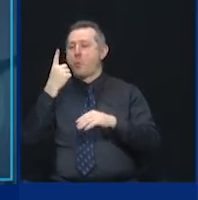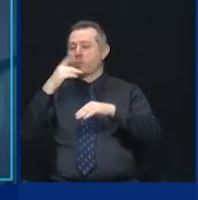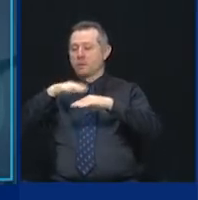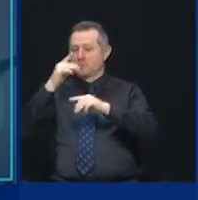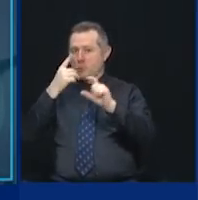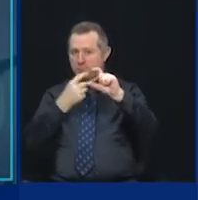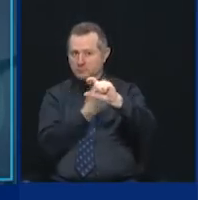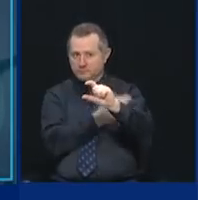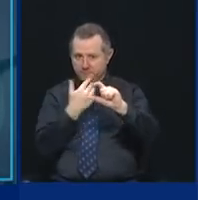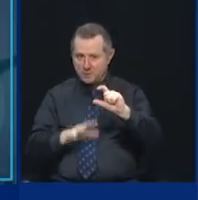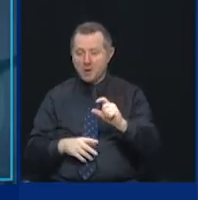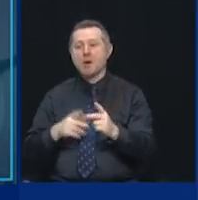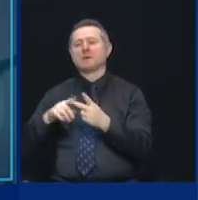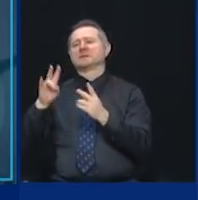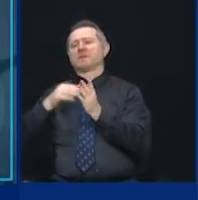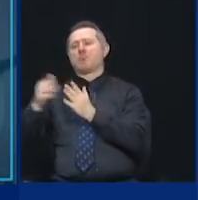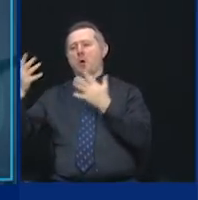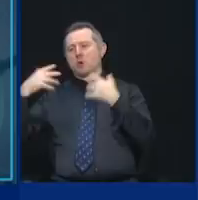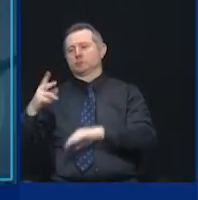vaccinated, 35% of the population.